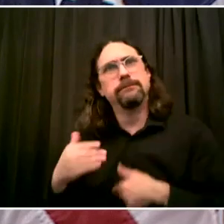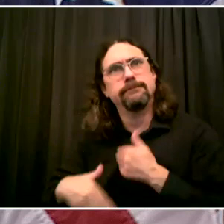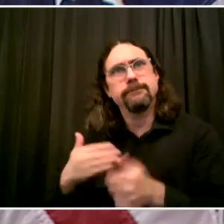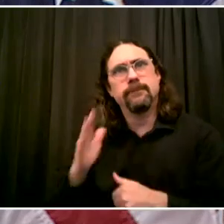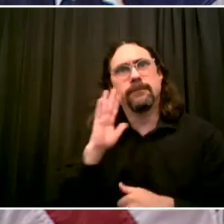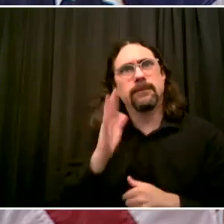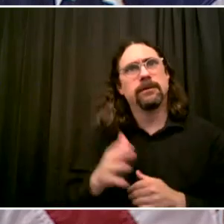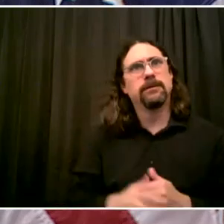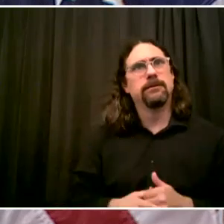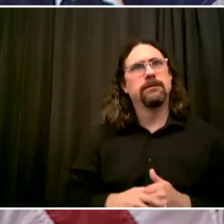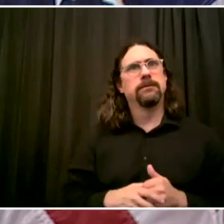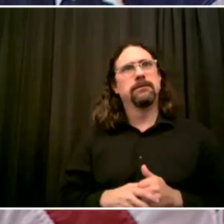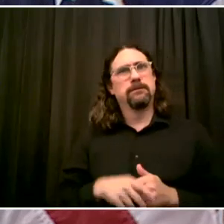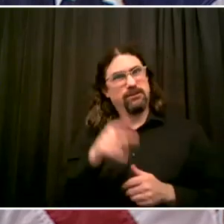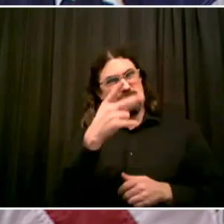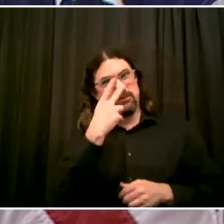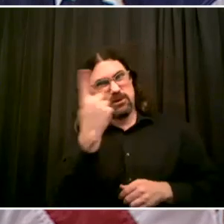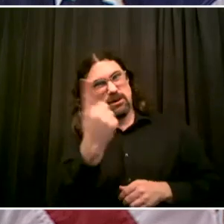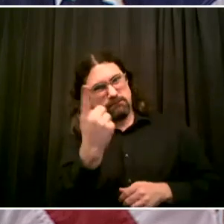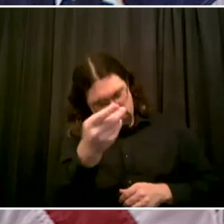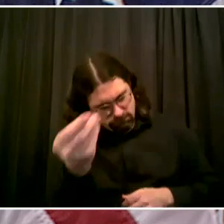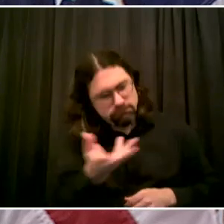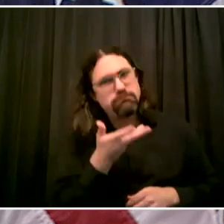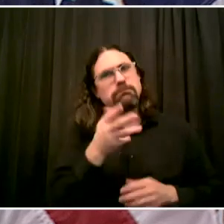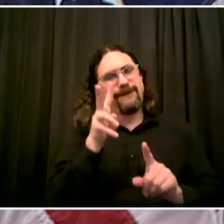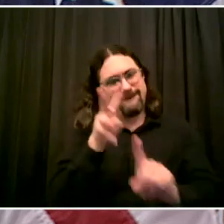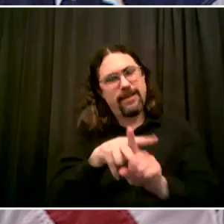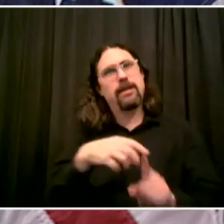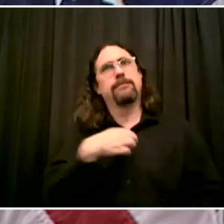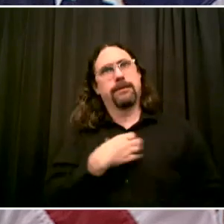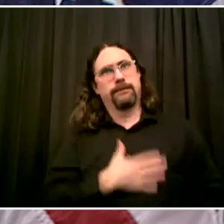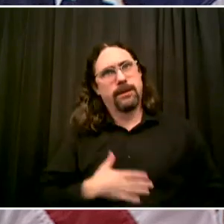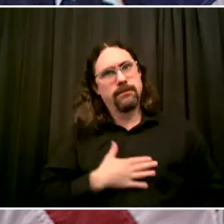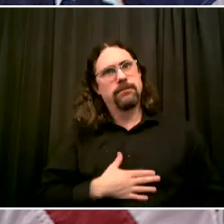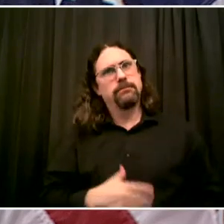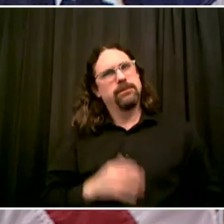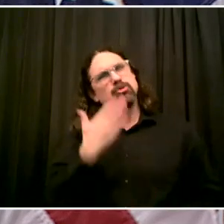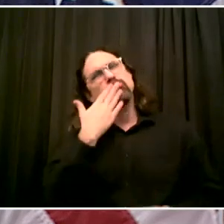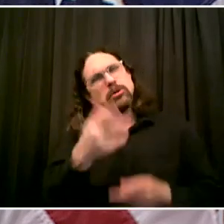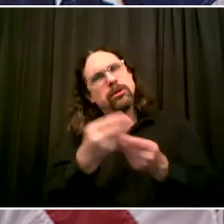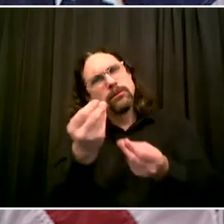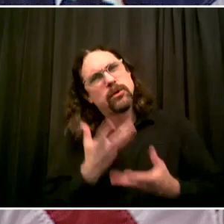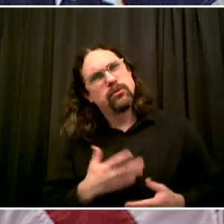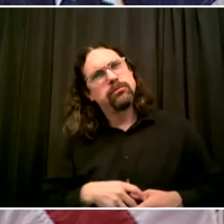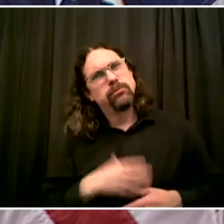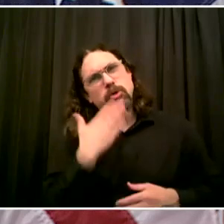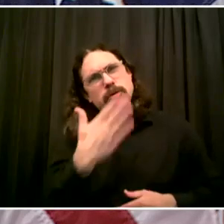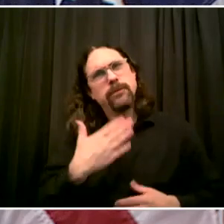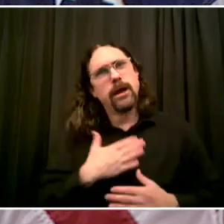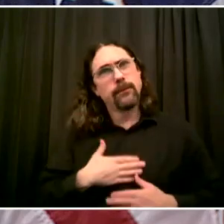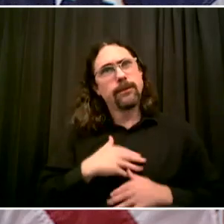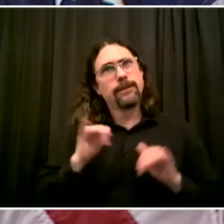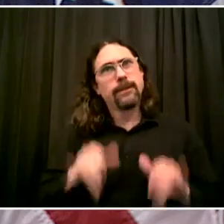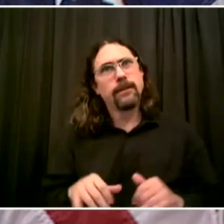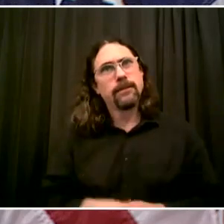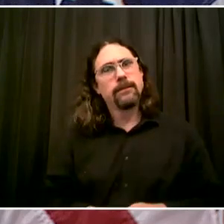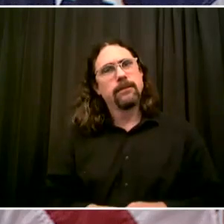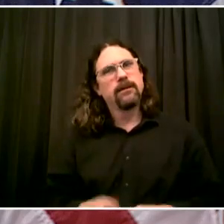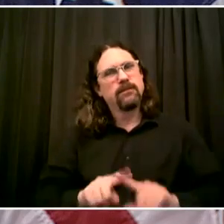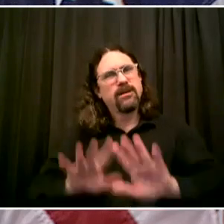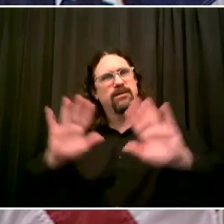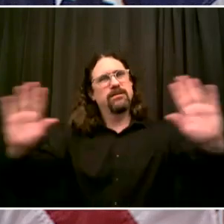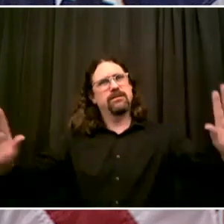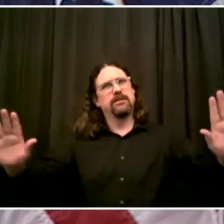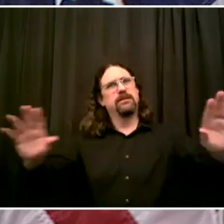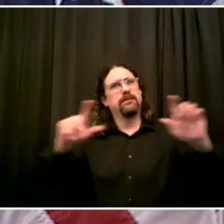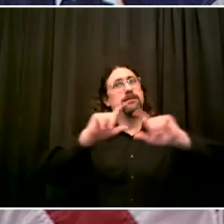it, and we want to see it investigated. But I also think there's a fundamental problem here that if overwhelmingly